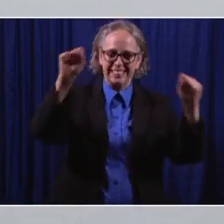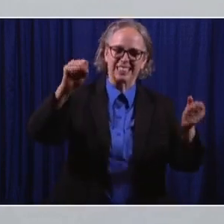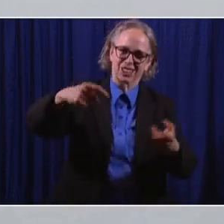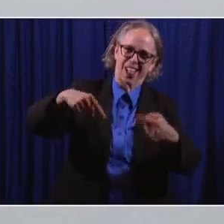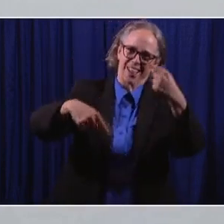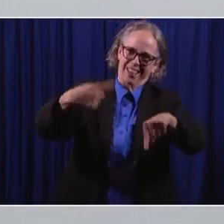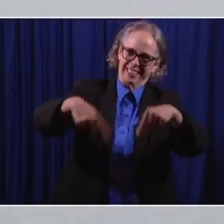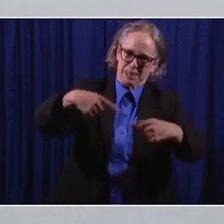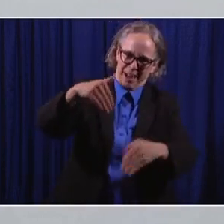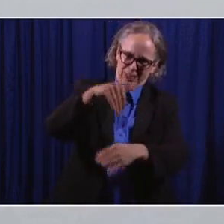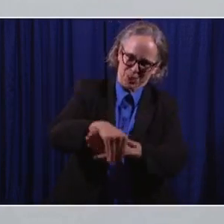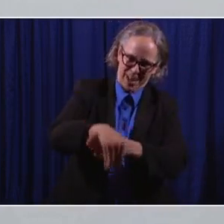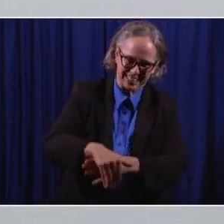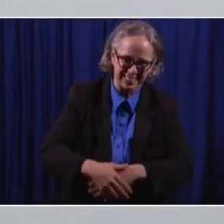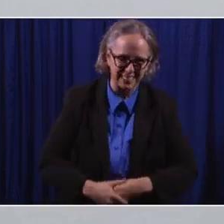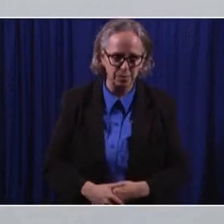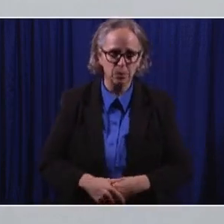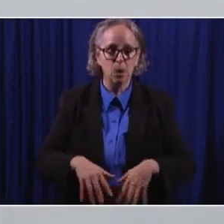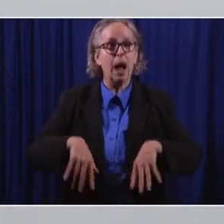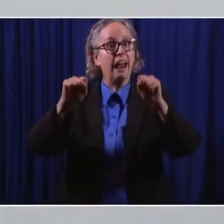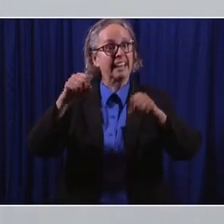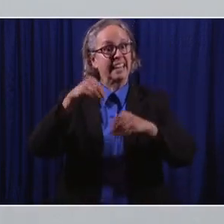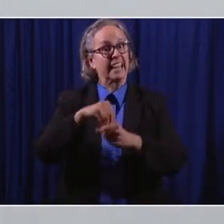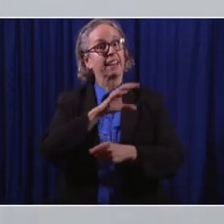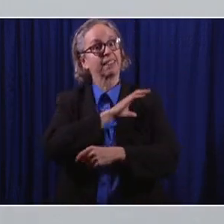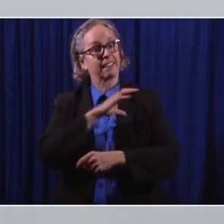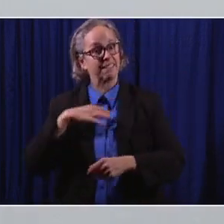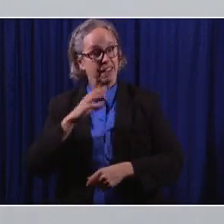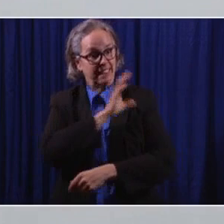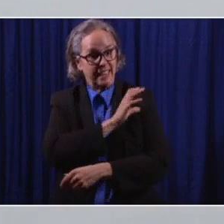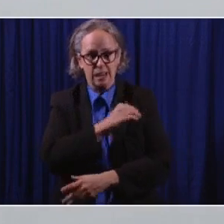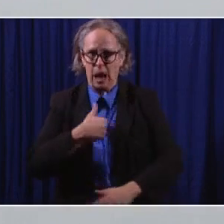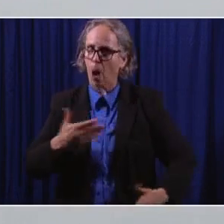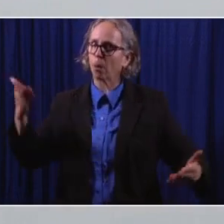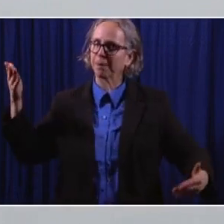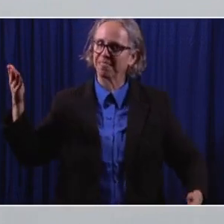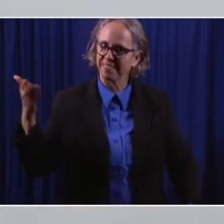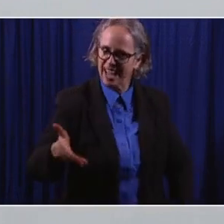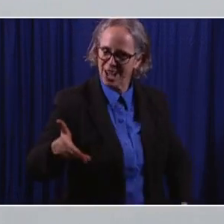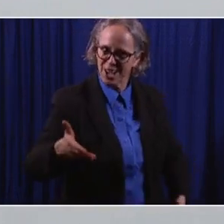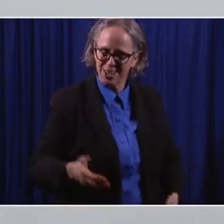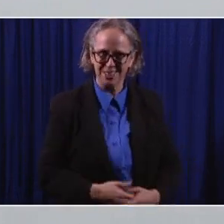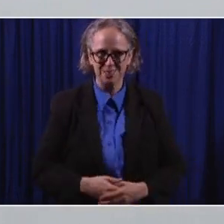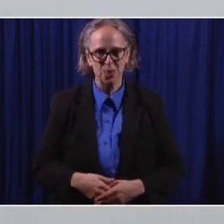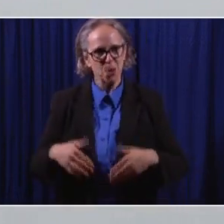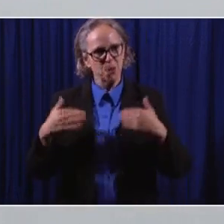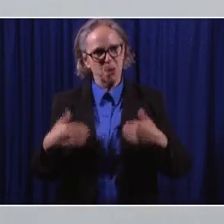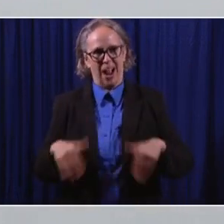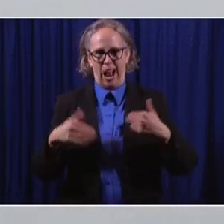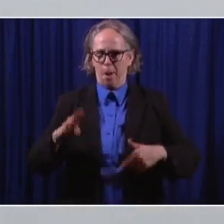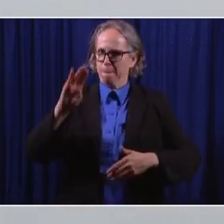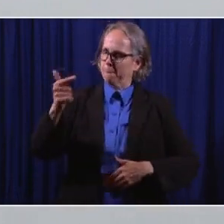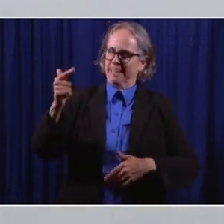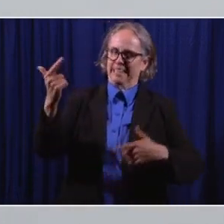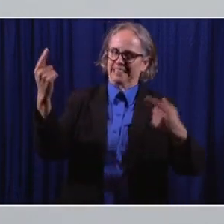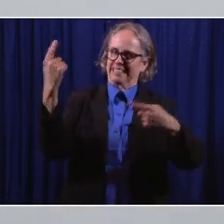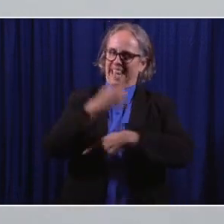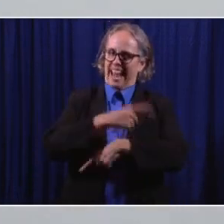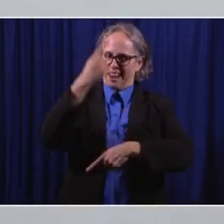be held at the Cleveland Clinic, and I will be there for that. So it is indeed a big day in Cleveland. I appreciate the clinic hosting